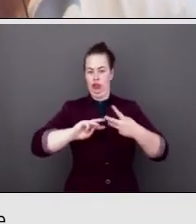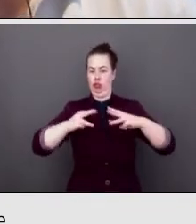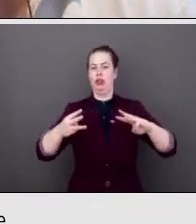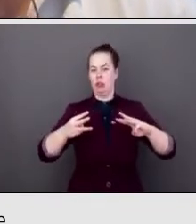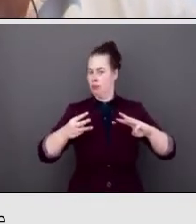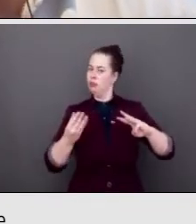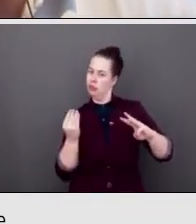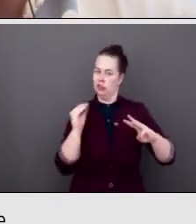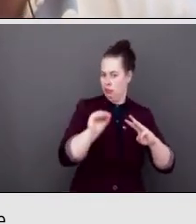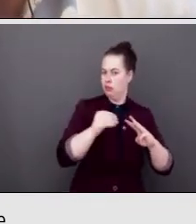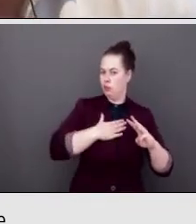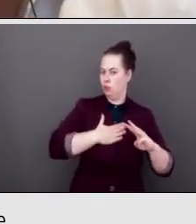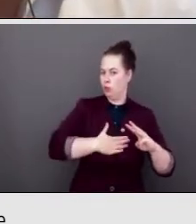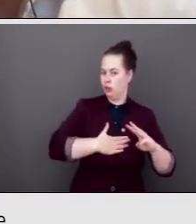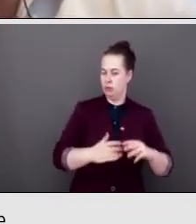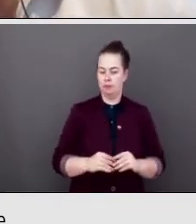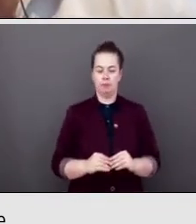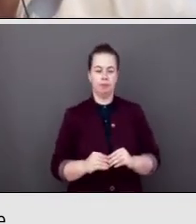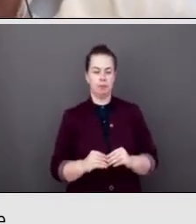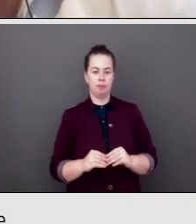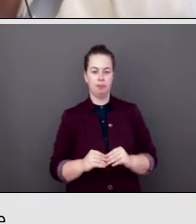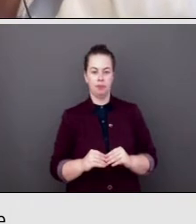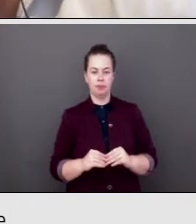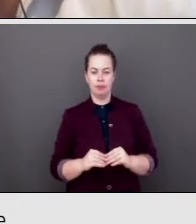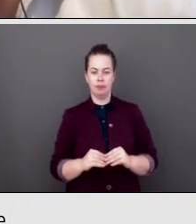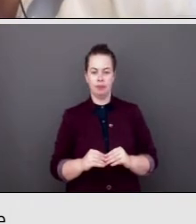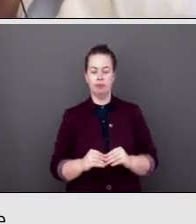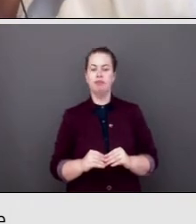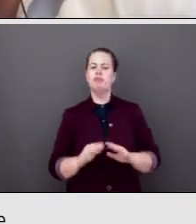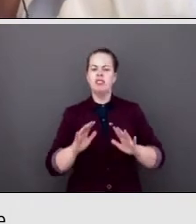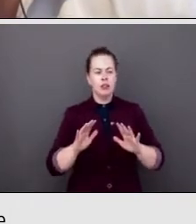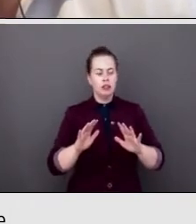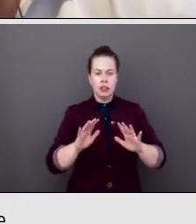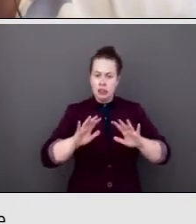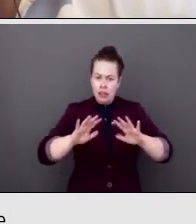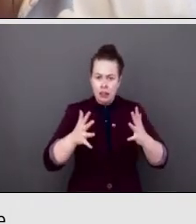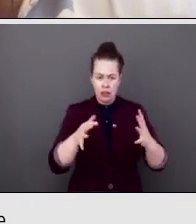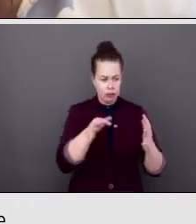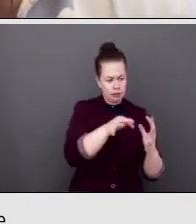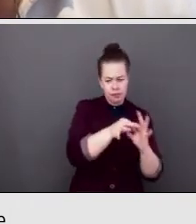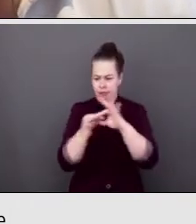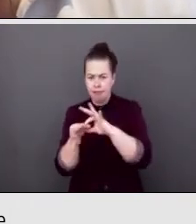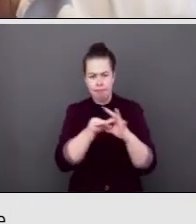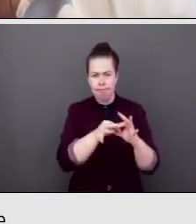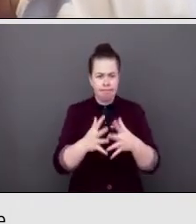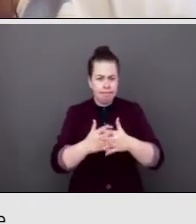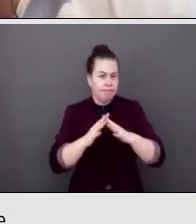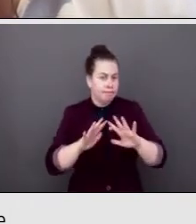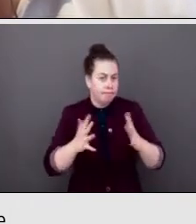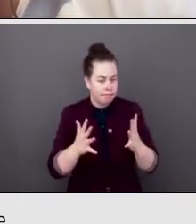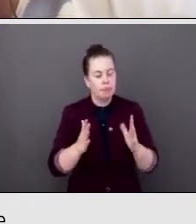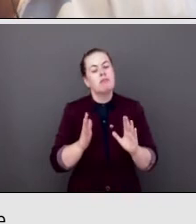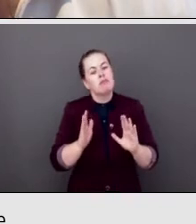project. Now, realizing interoperability and standardization is about teamwork. Everything starts